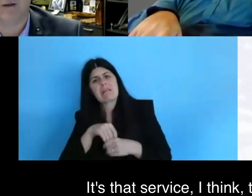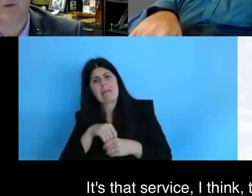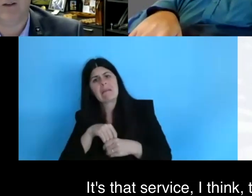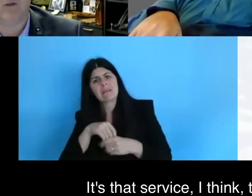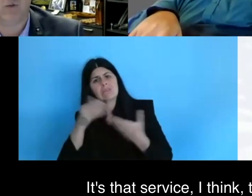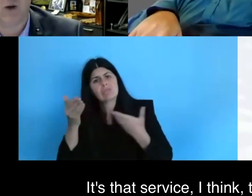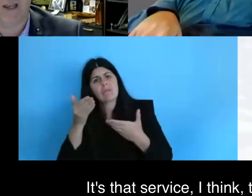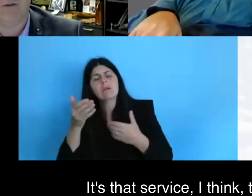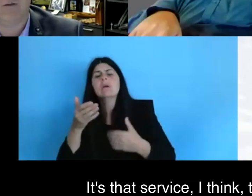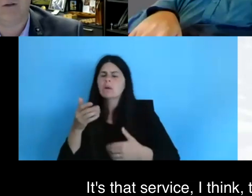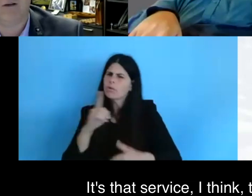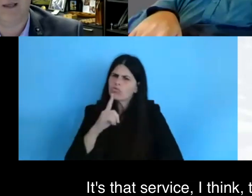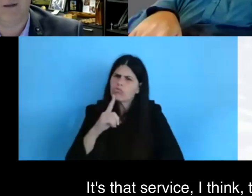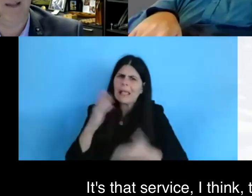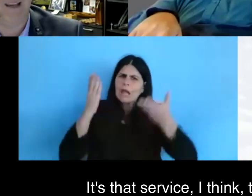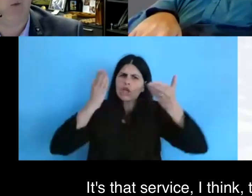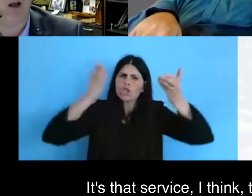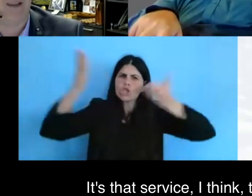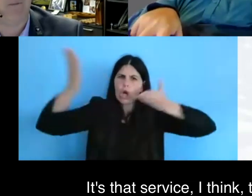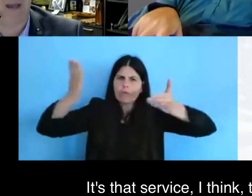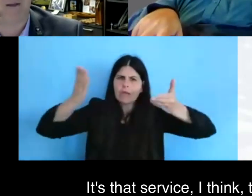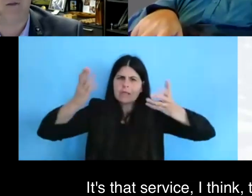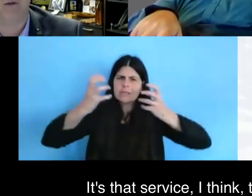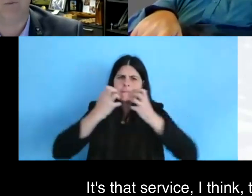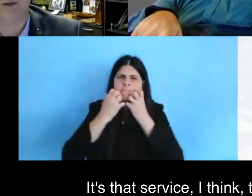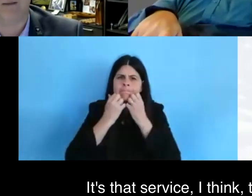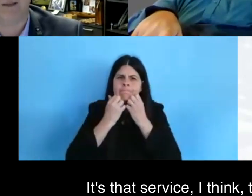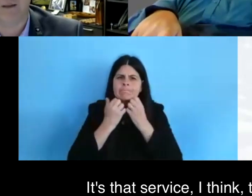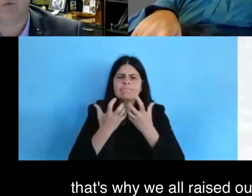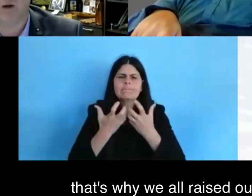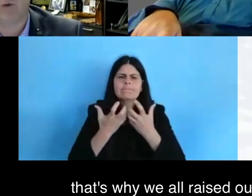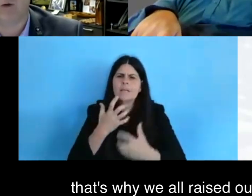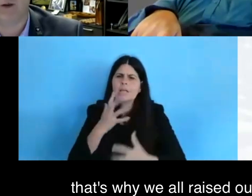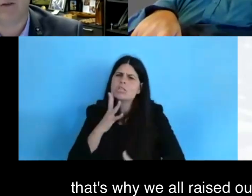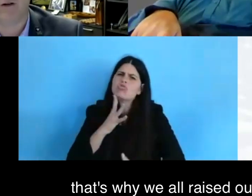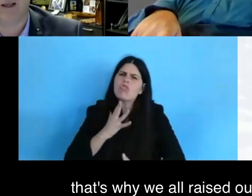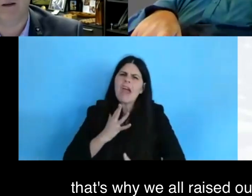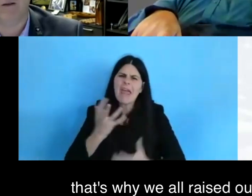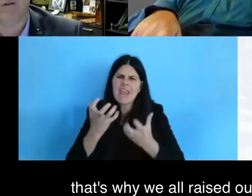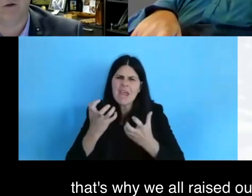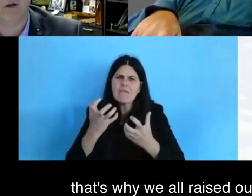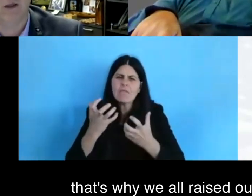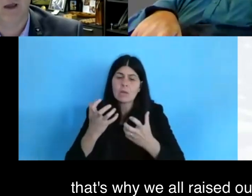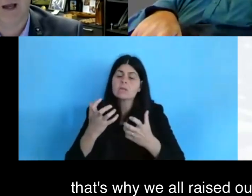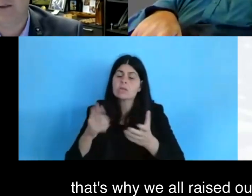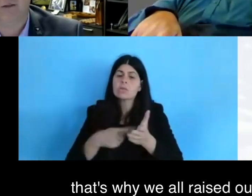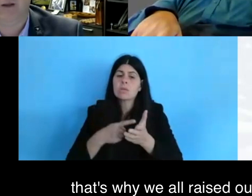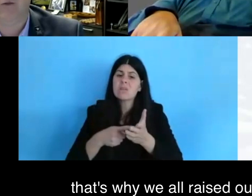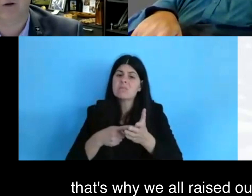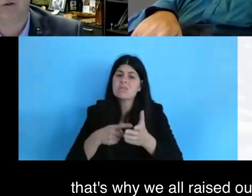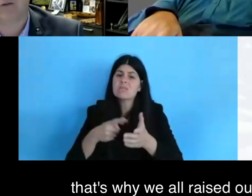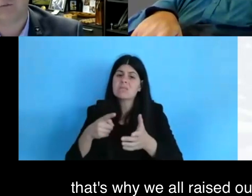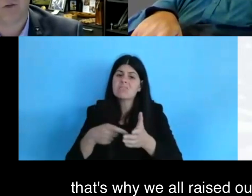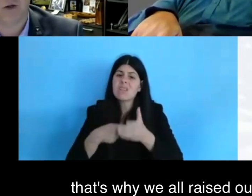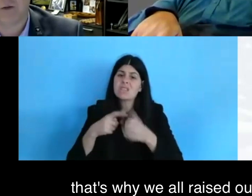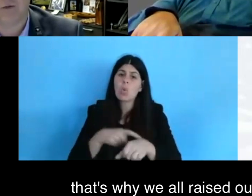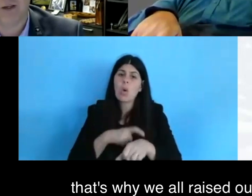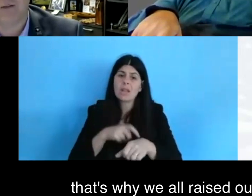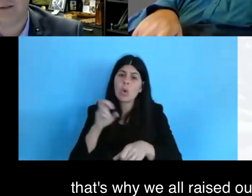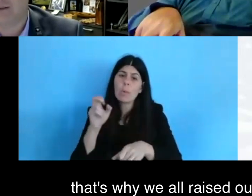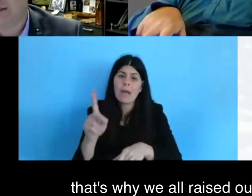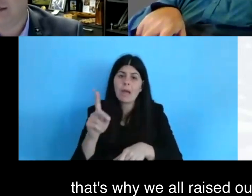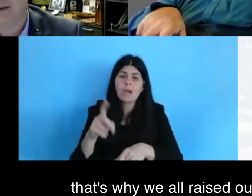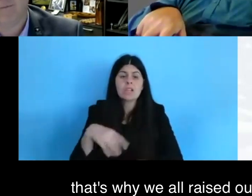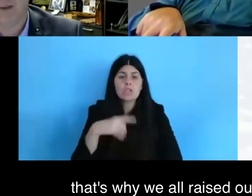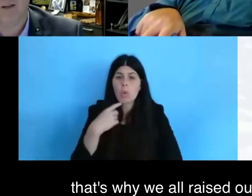think, that we crave. It may take a while to get back to it, but I think that's why we all raised our hand. And so I used to tell folks straight to their